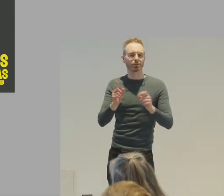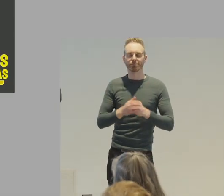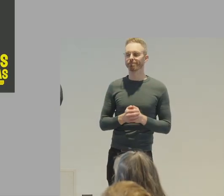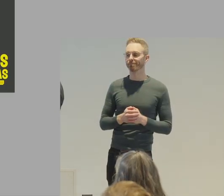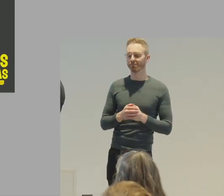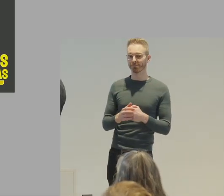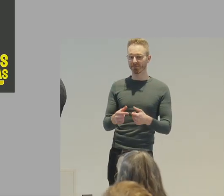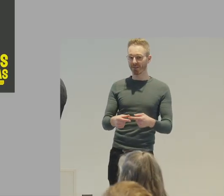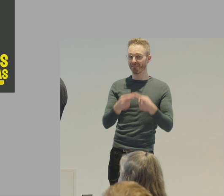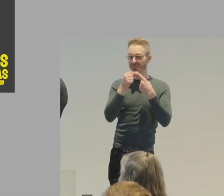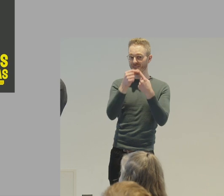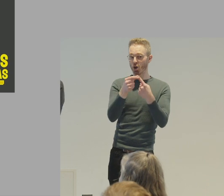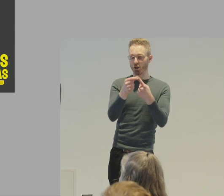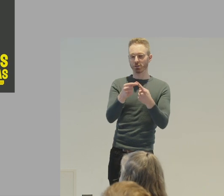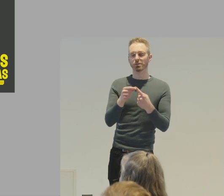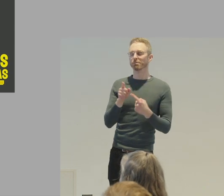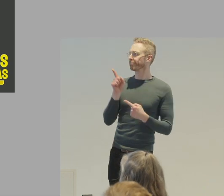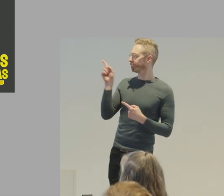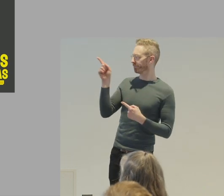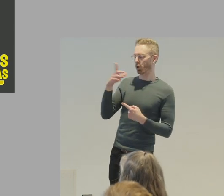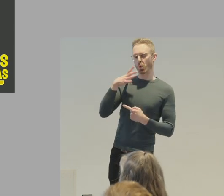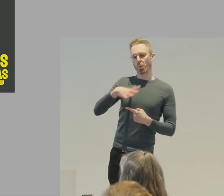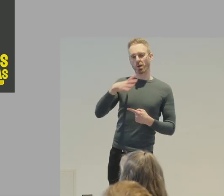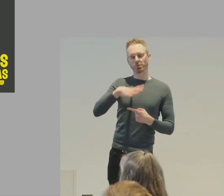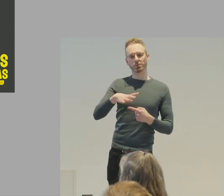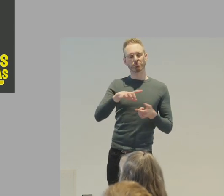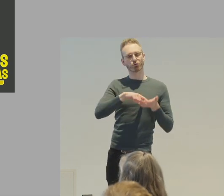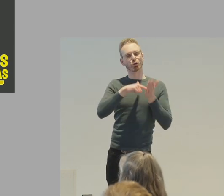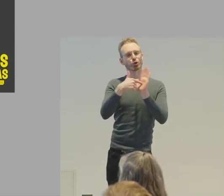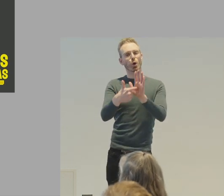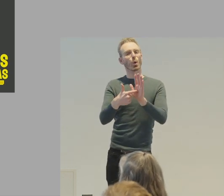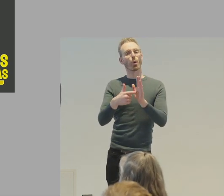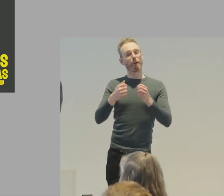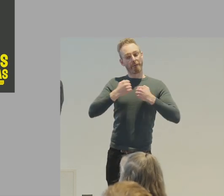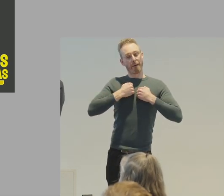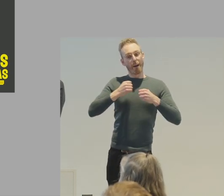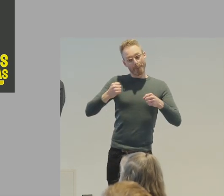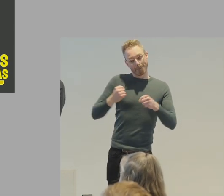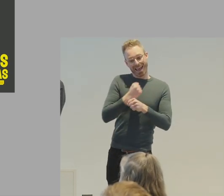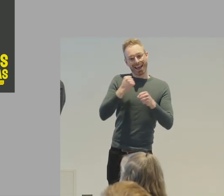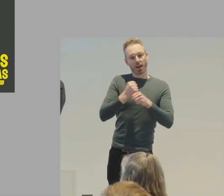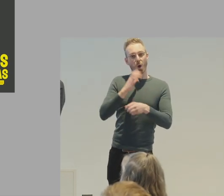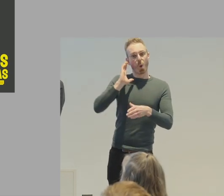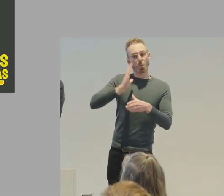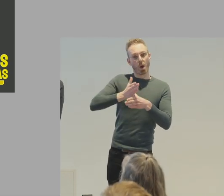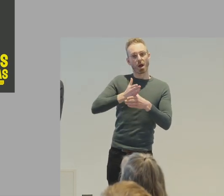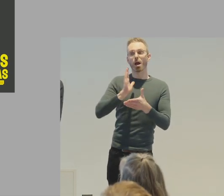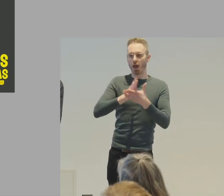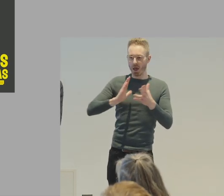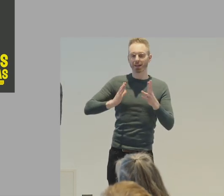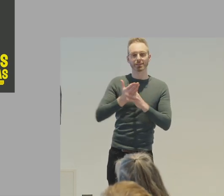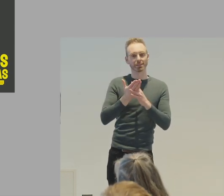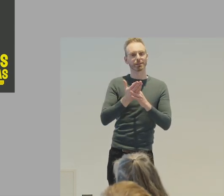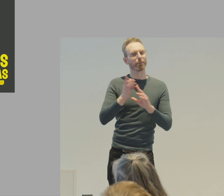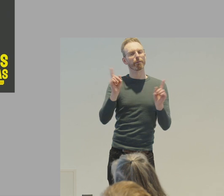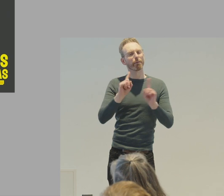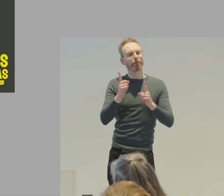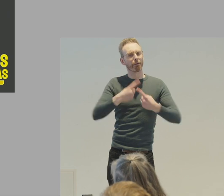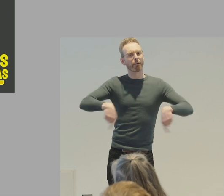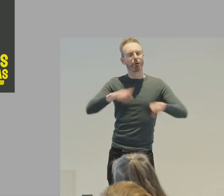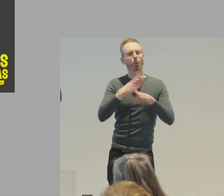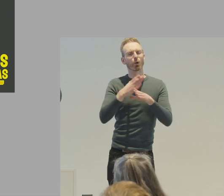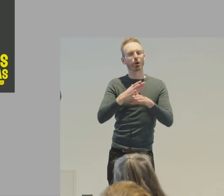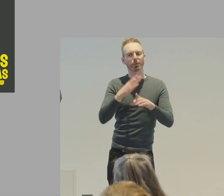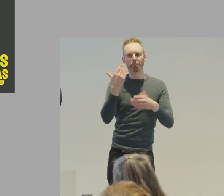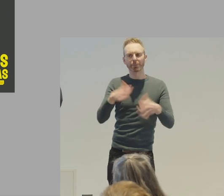First off, we're going to kick off with some examples from our Making Work Accessible ideas. So these are the examples of the type of work some of our associate artists have